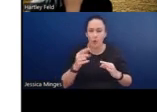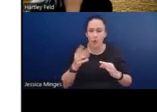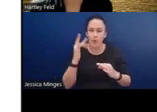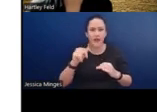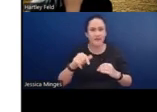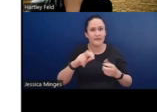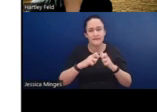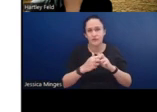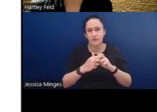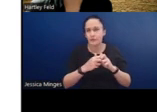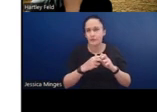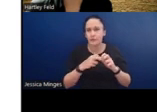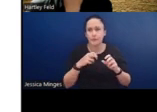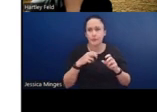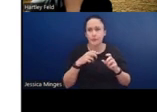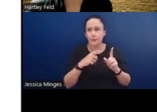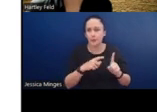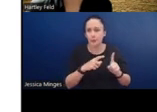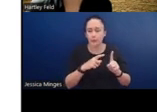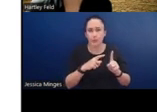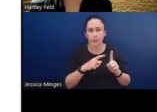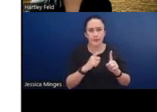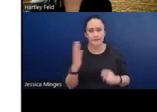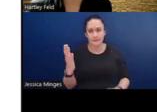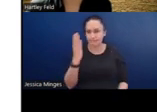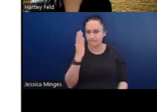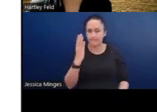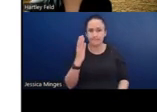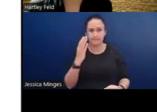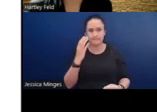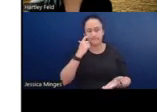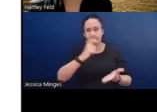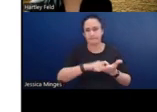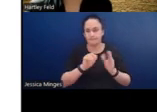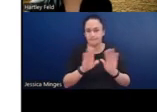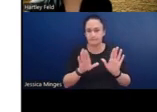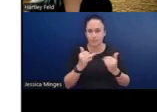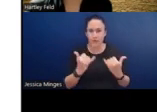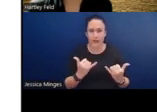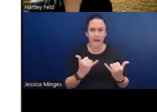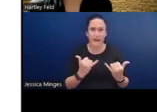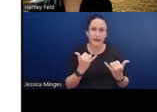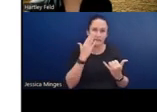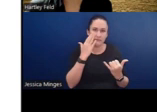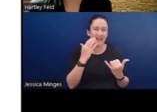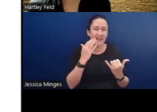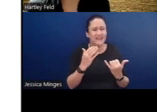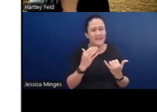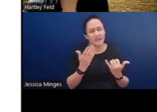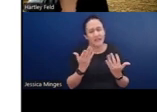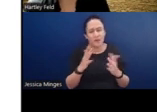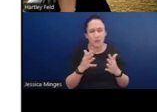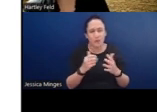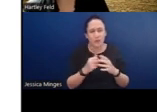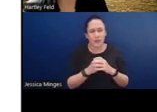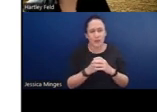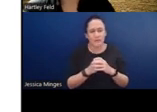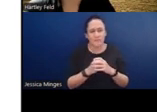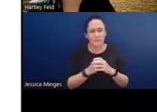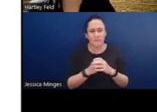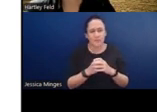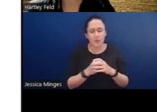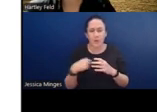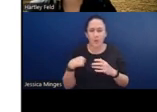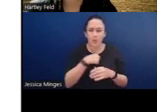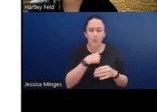is in the forefront at this time. And on some levels, we want to